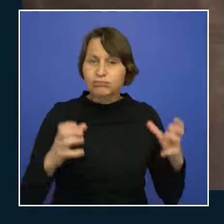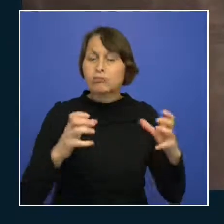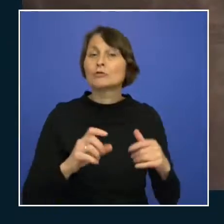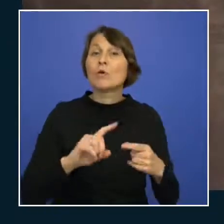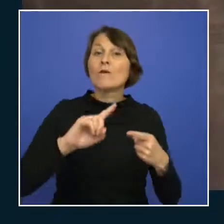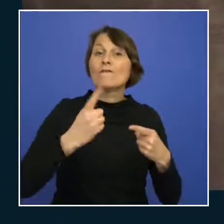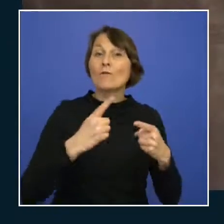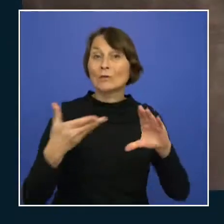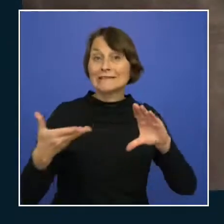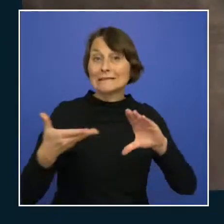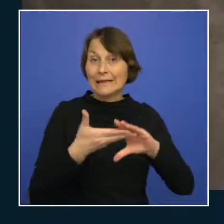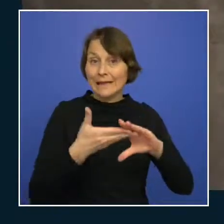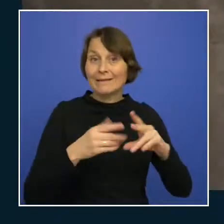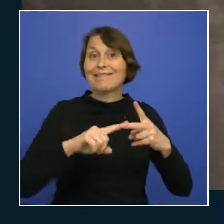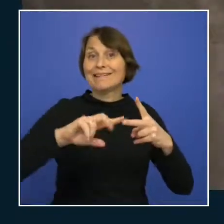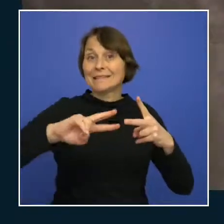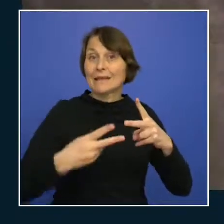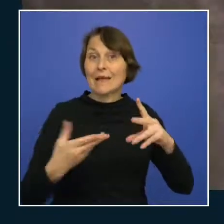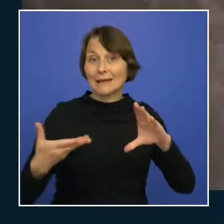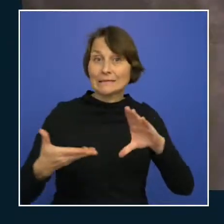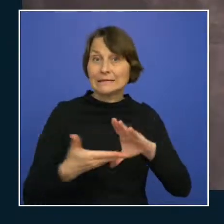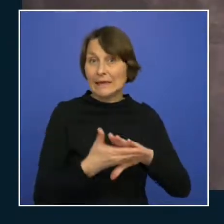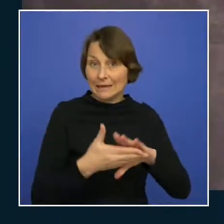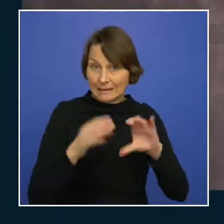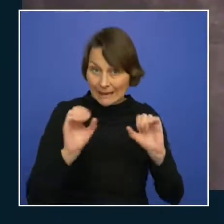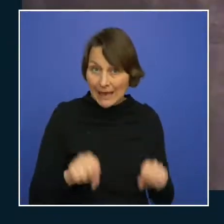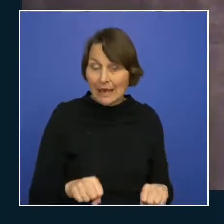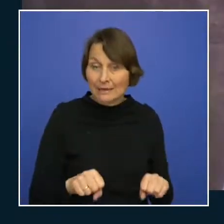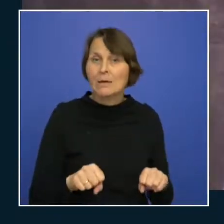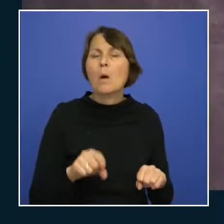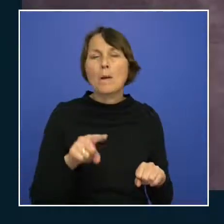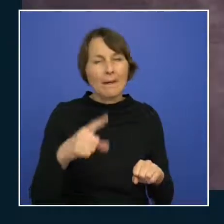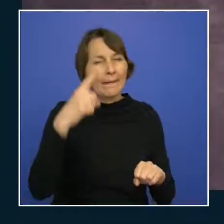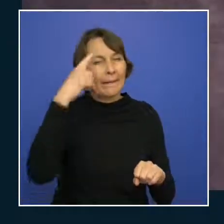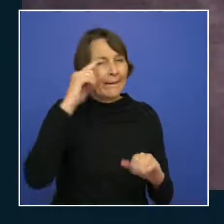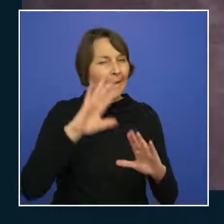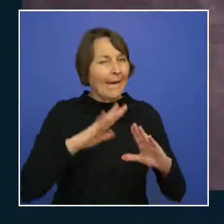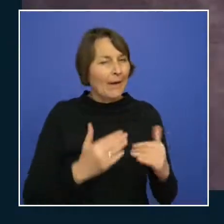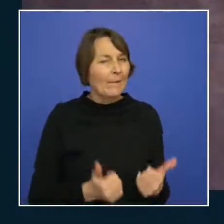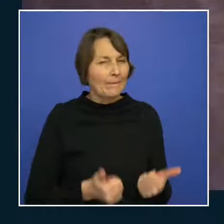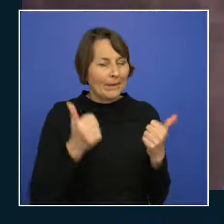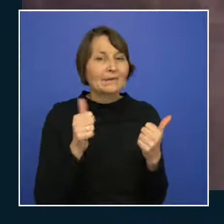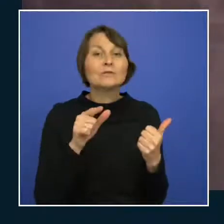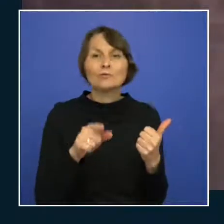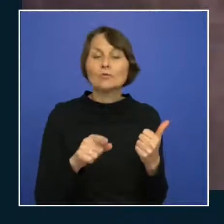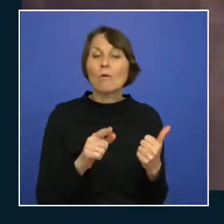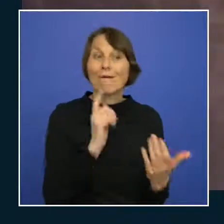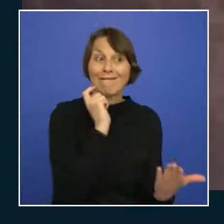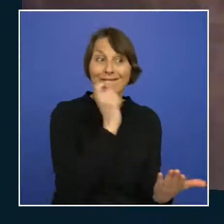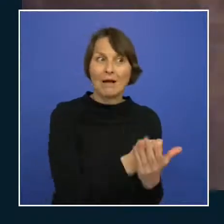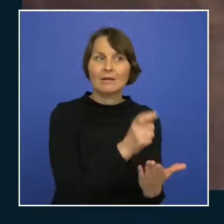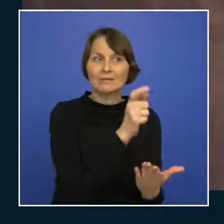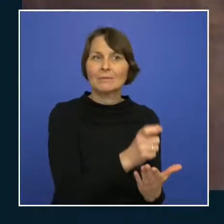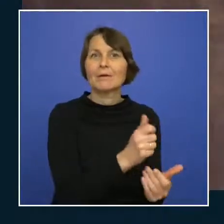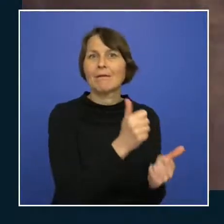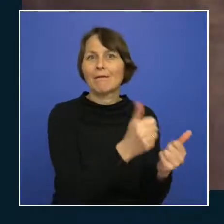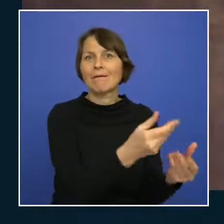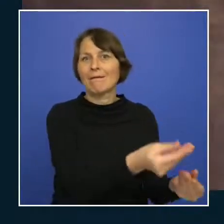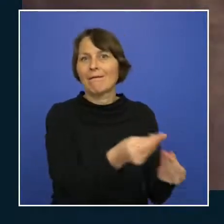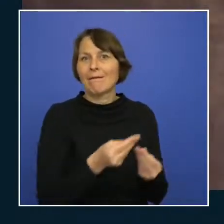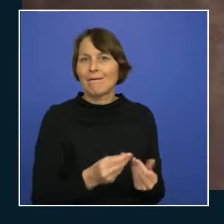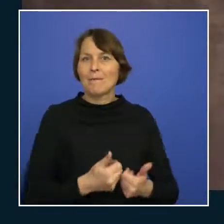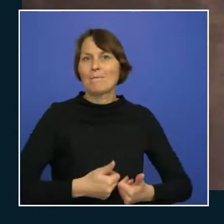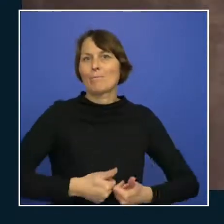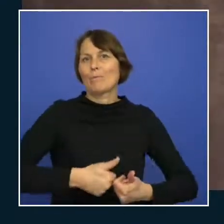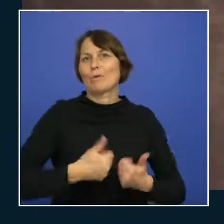Very important thing you have to take into consideration. And that's when Cosmos DB actually fits perfectly, because all of these things